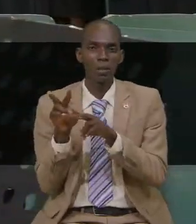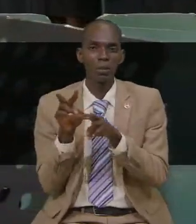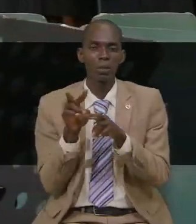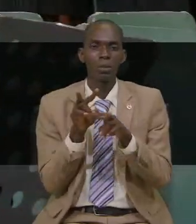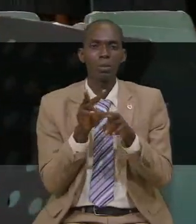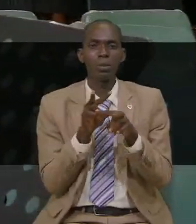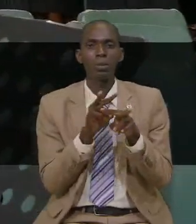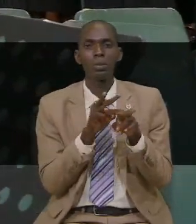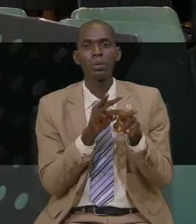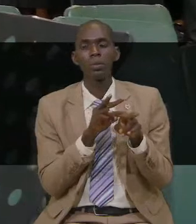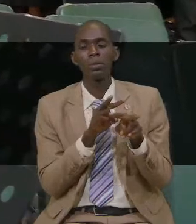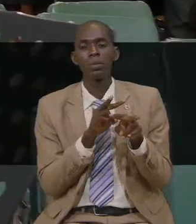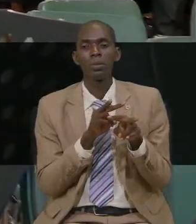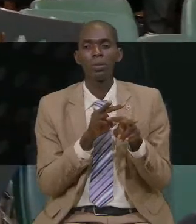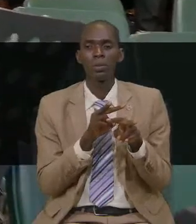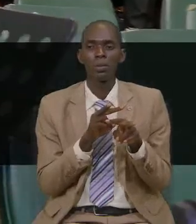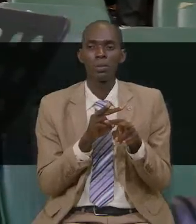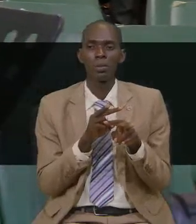I